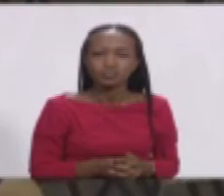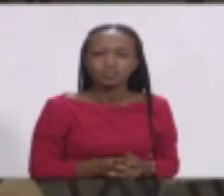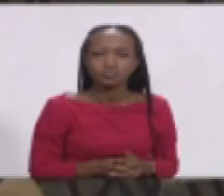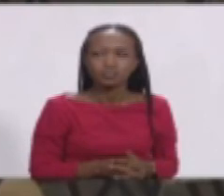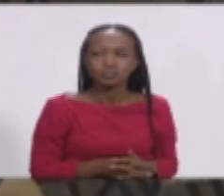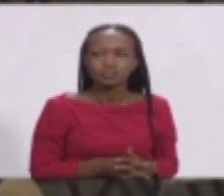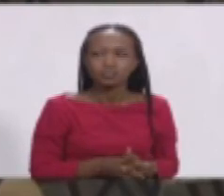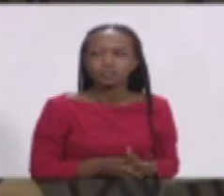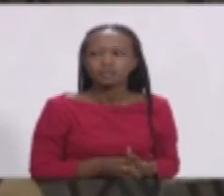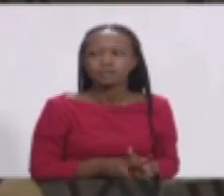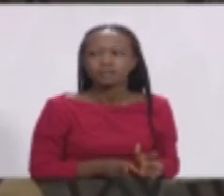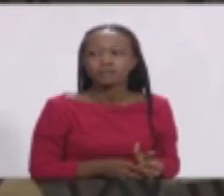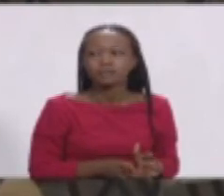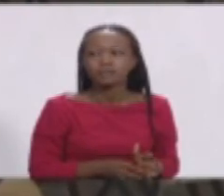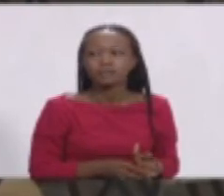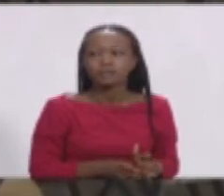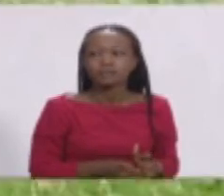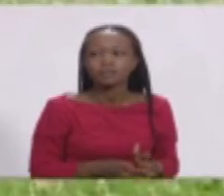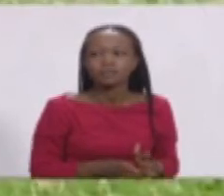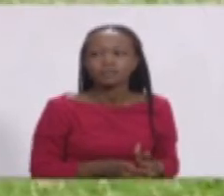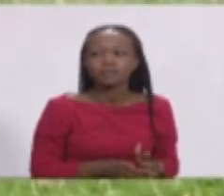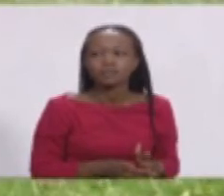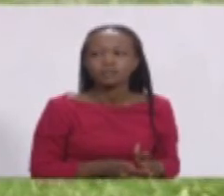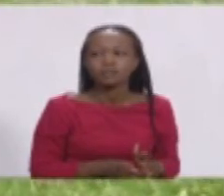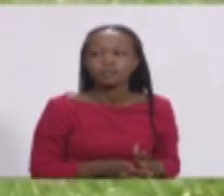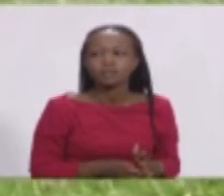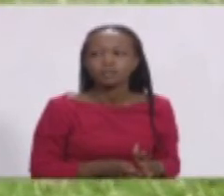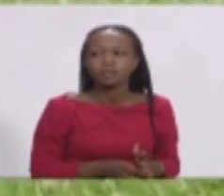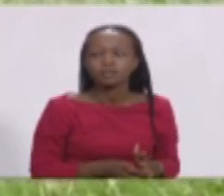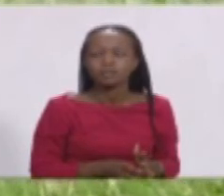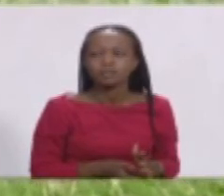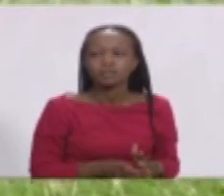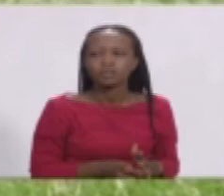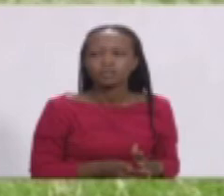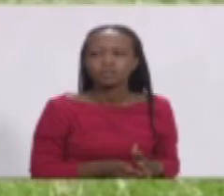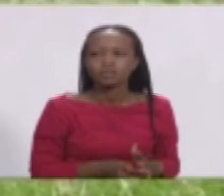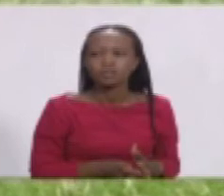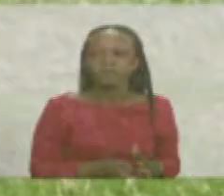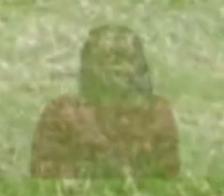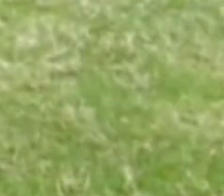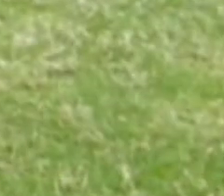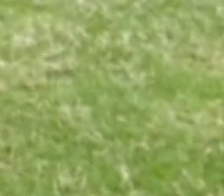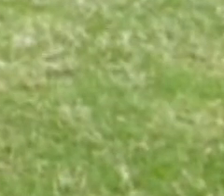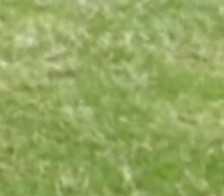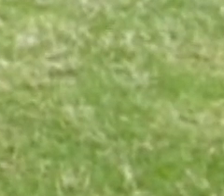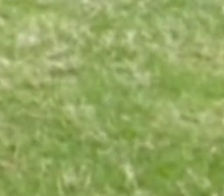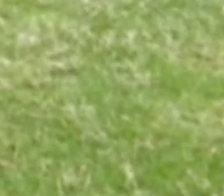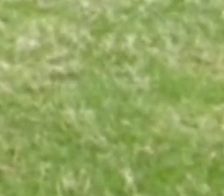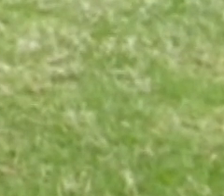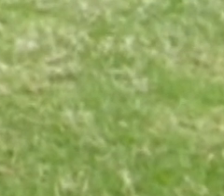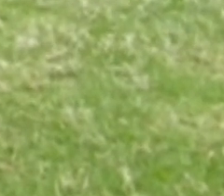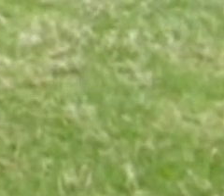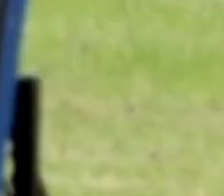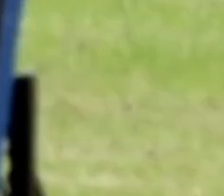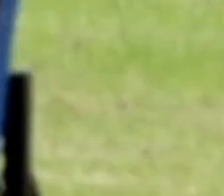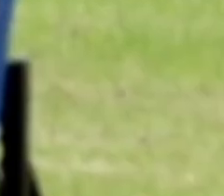basing on the other athletics events that will be held that month. The tour forms the second tier of international